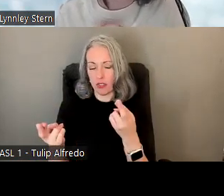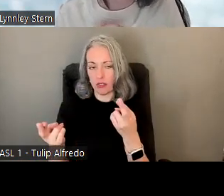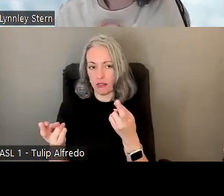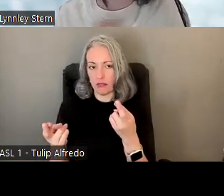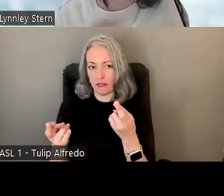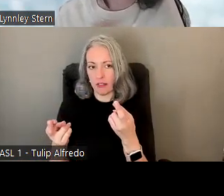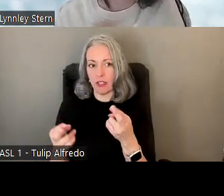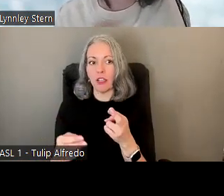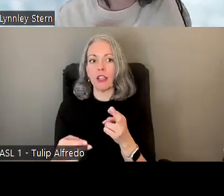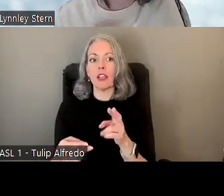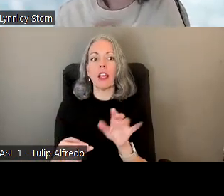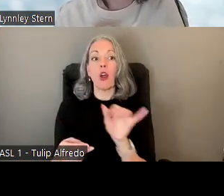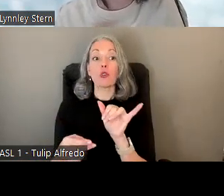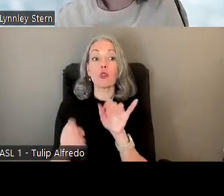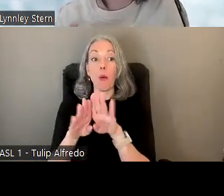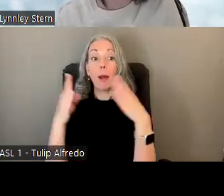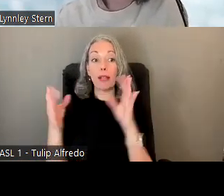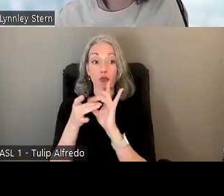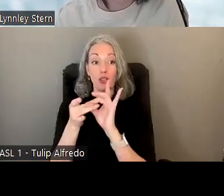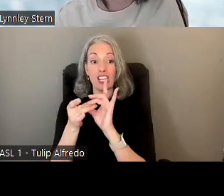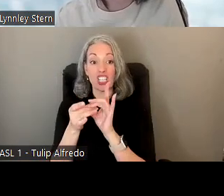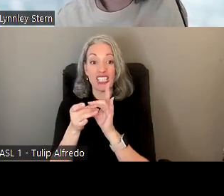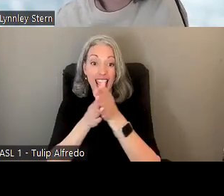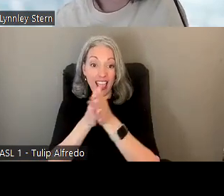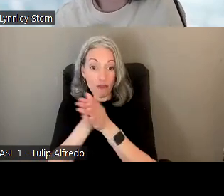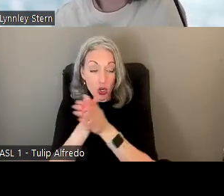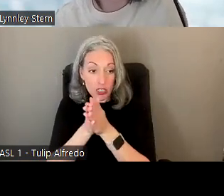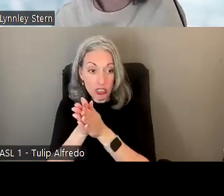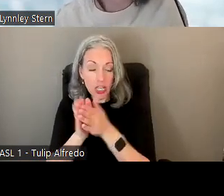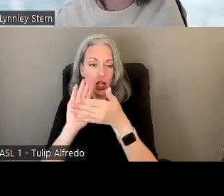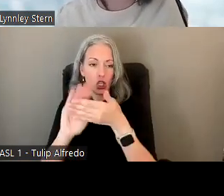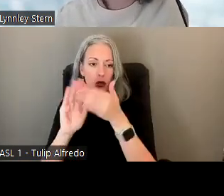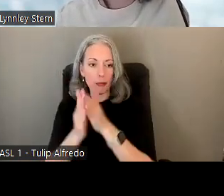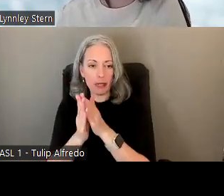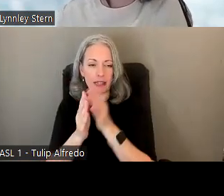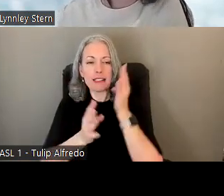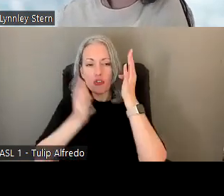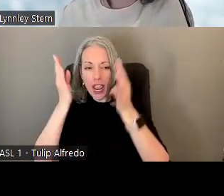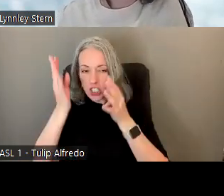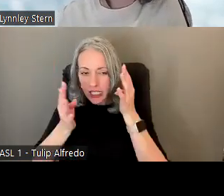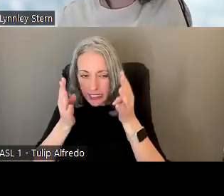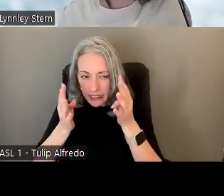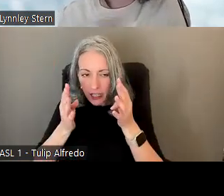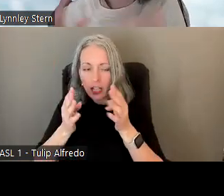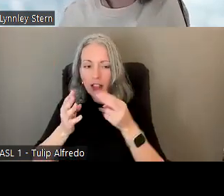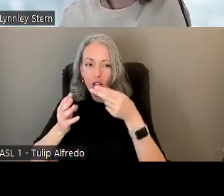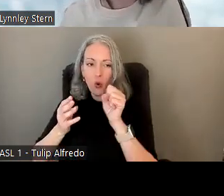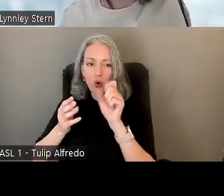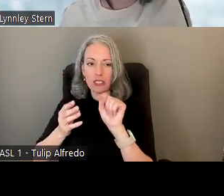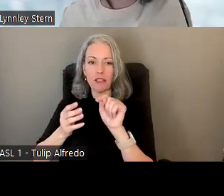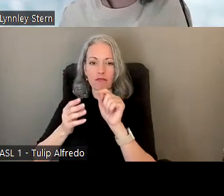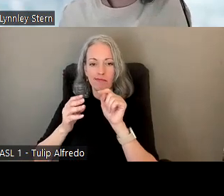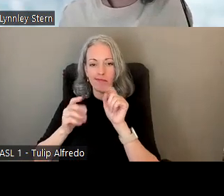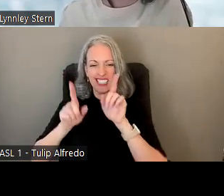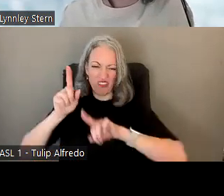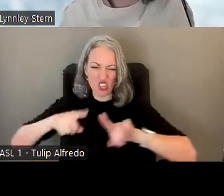public relations efforts, which includes both earned media and community outreach strategies, like hosting regional community